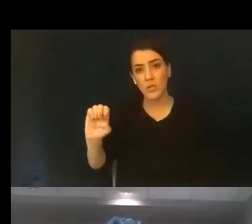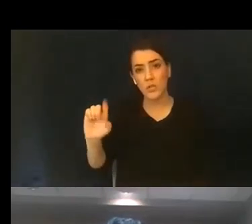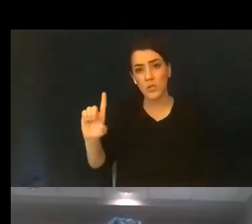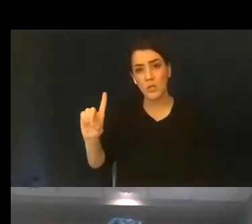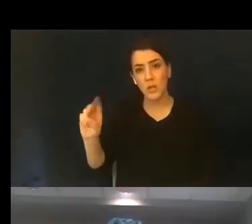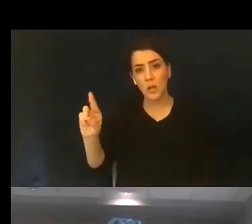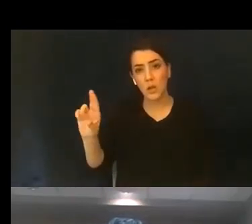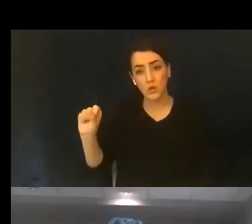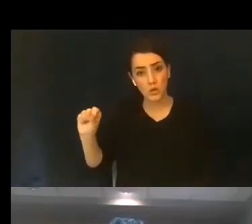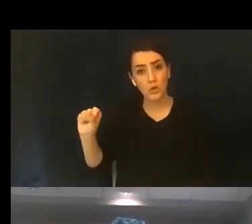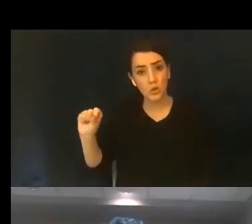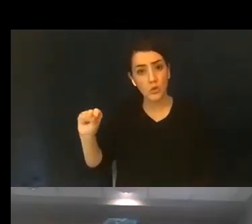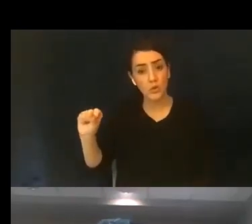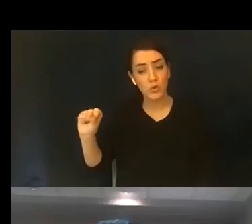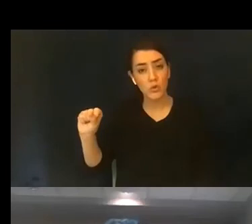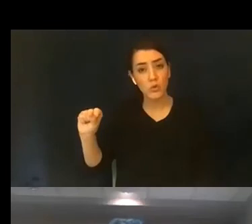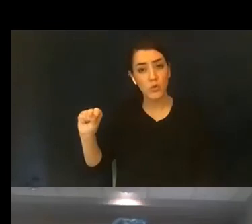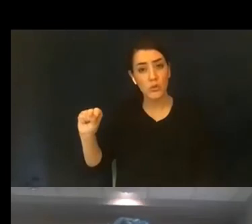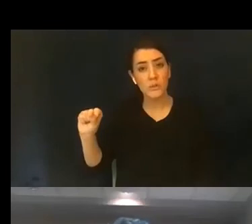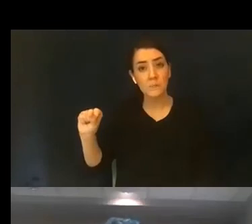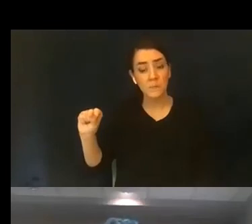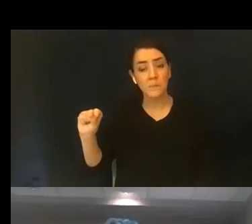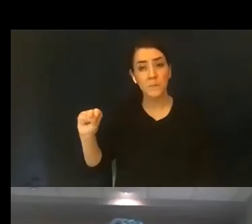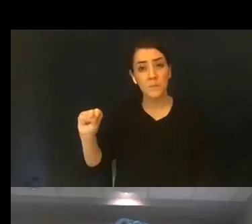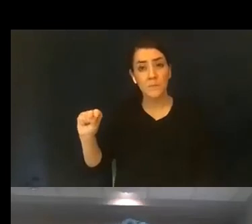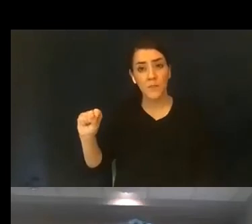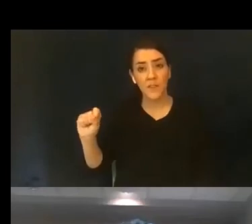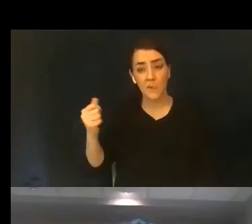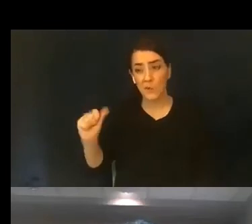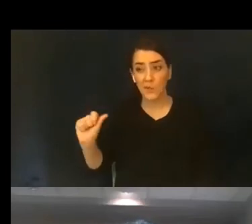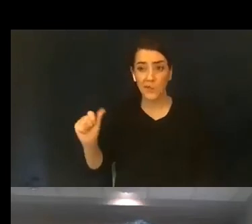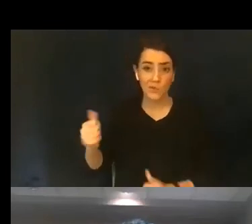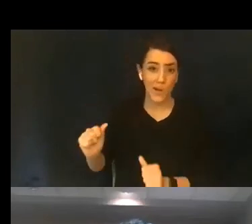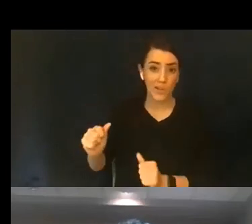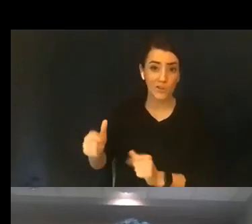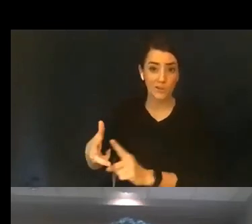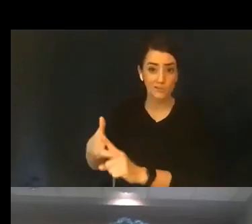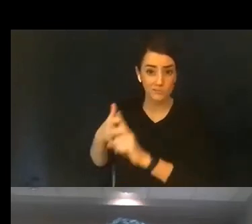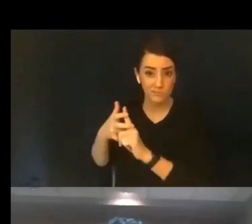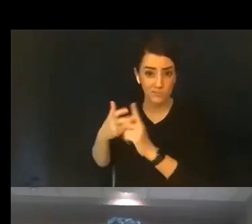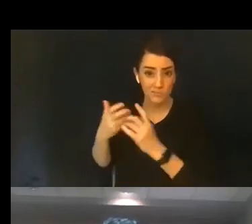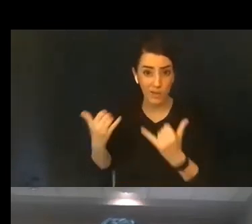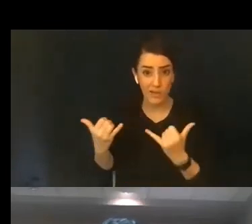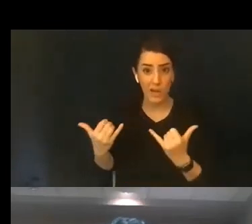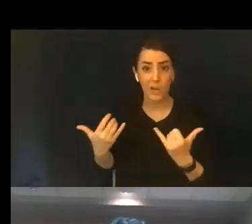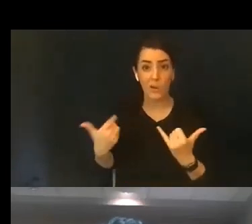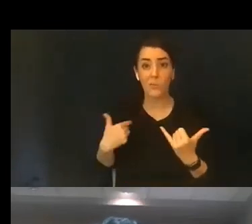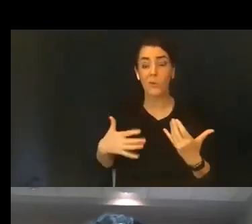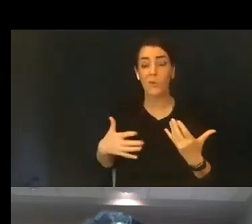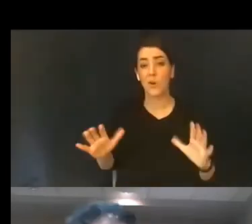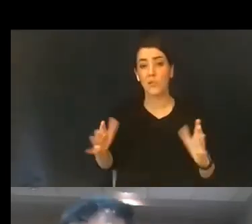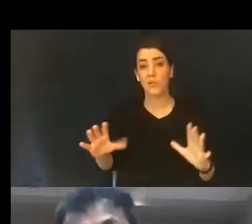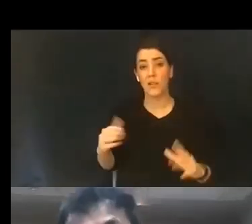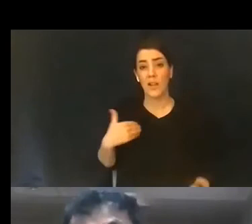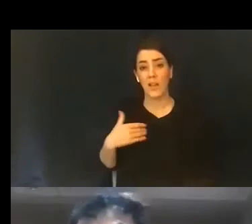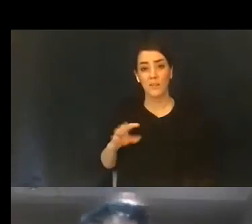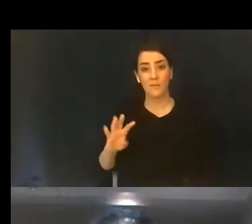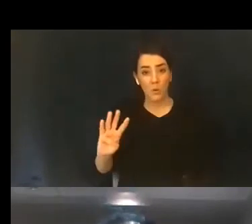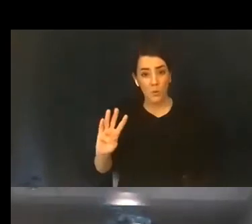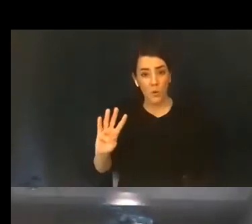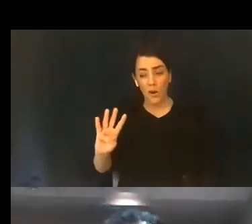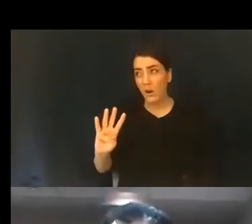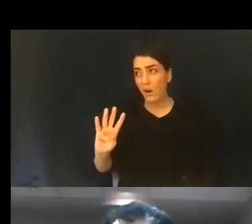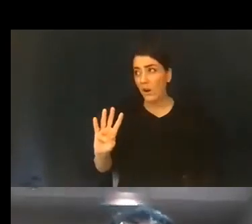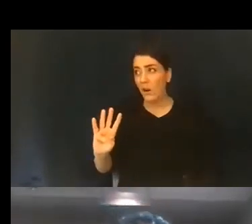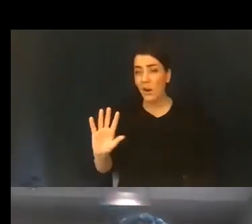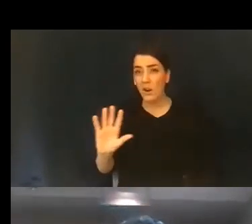them have already passed on. So the numbers will continue to increase, and I would say in the